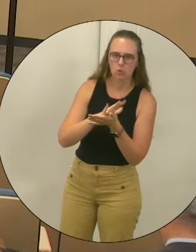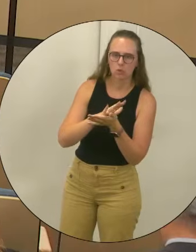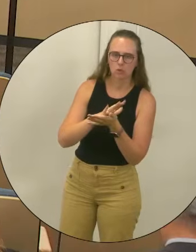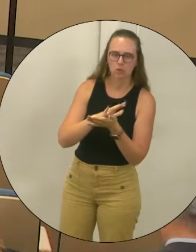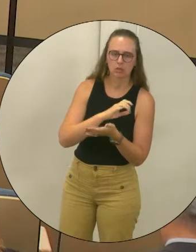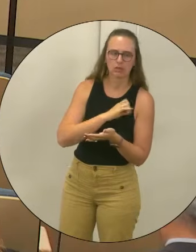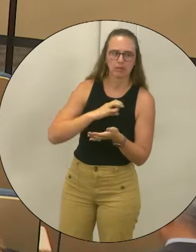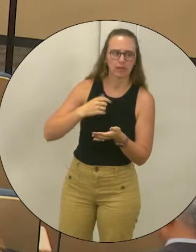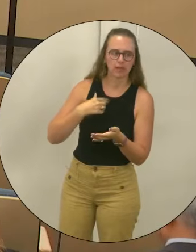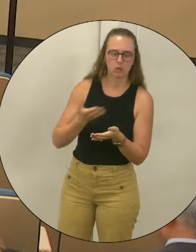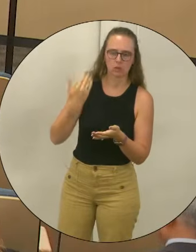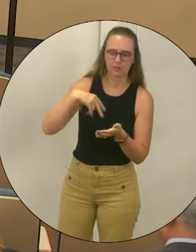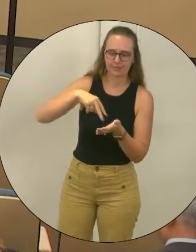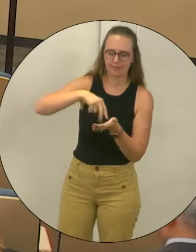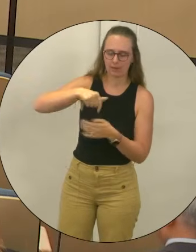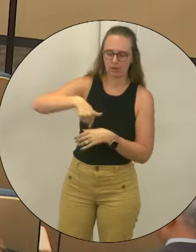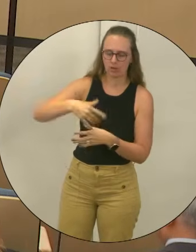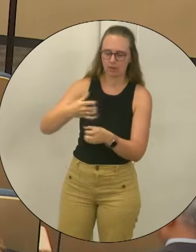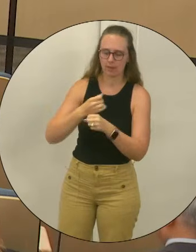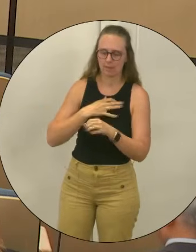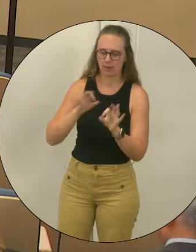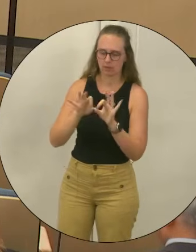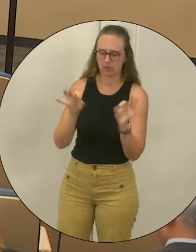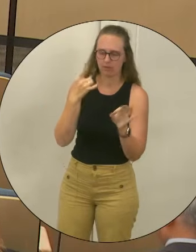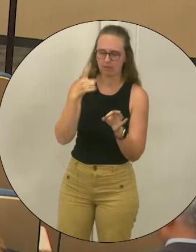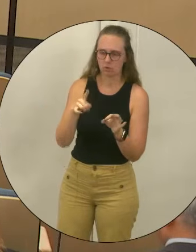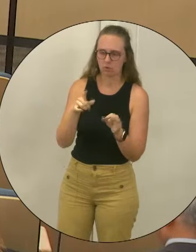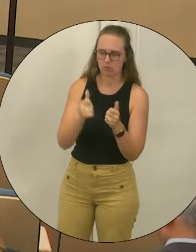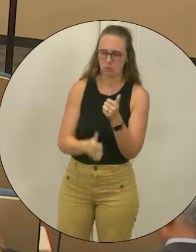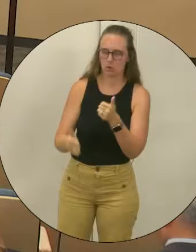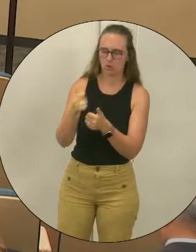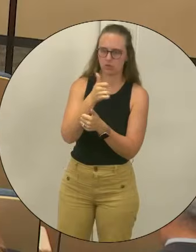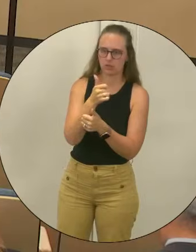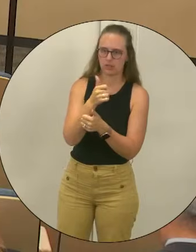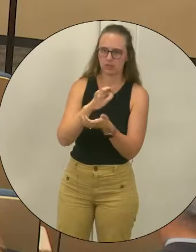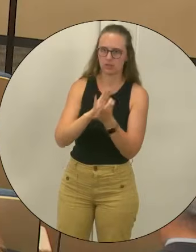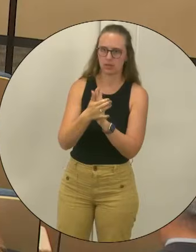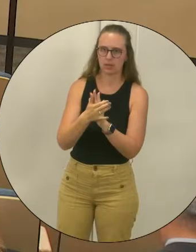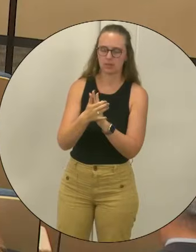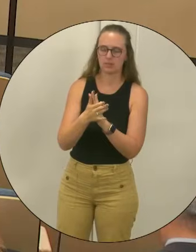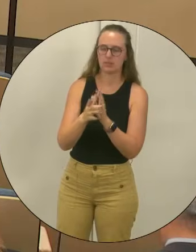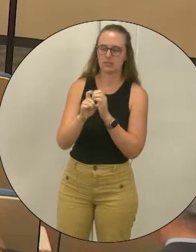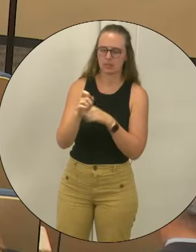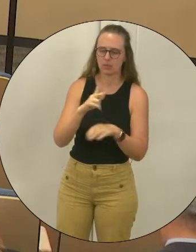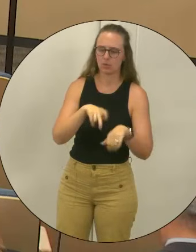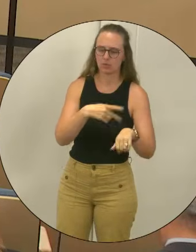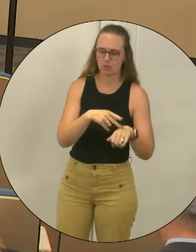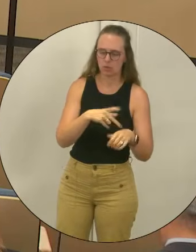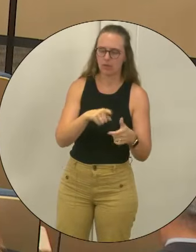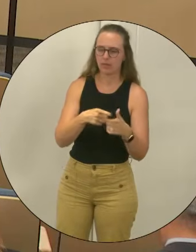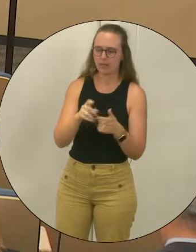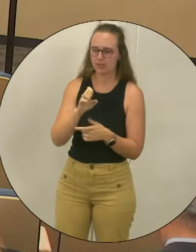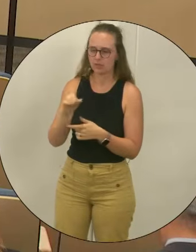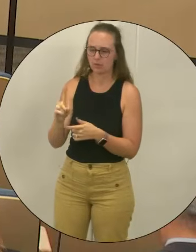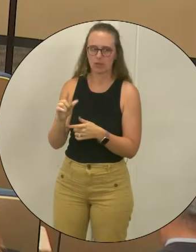to stand right here and receive my certificates for promotions to become a dean, then a principal, then the ESY